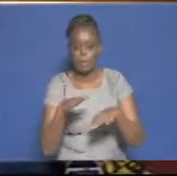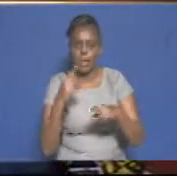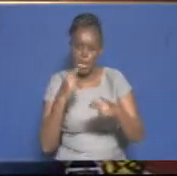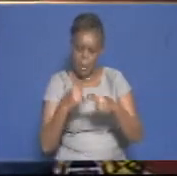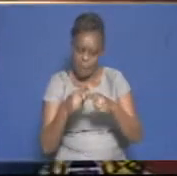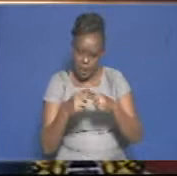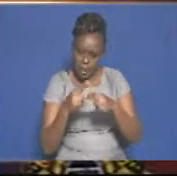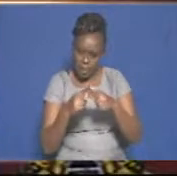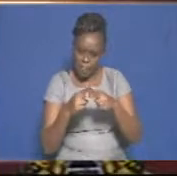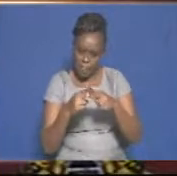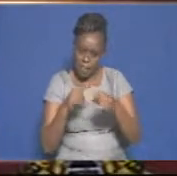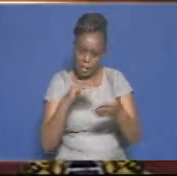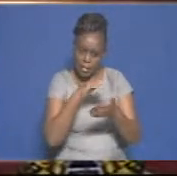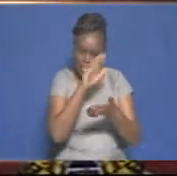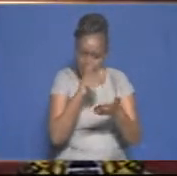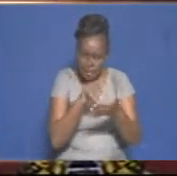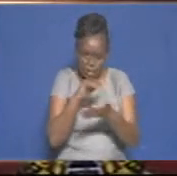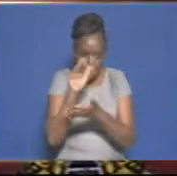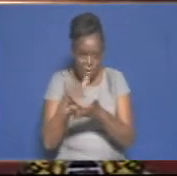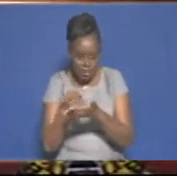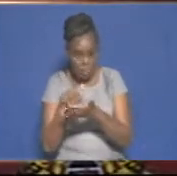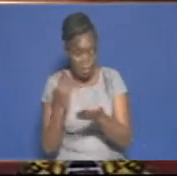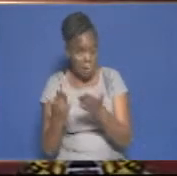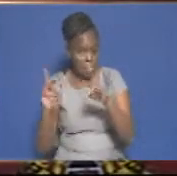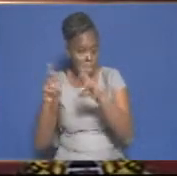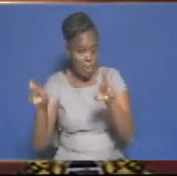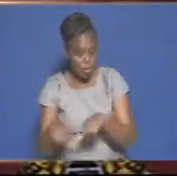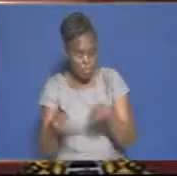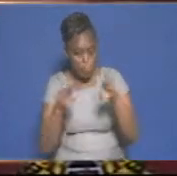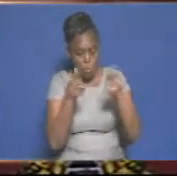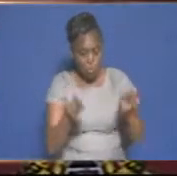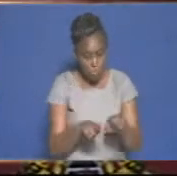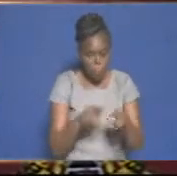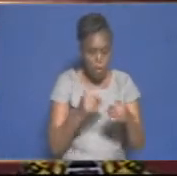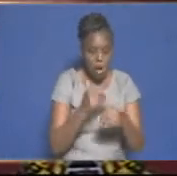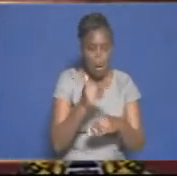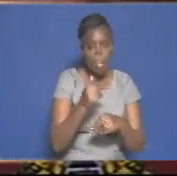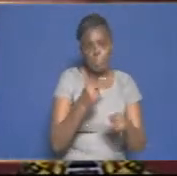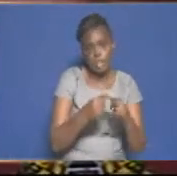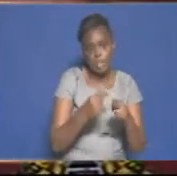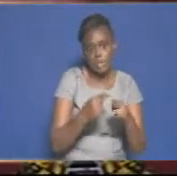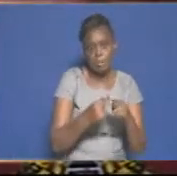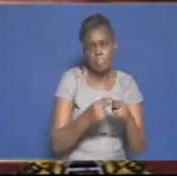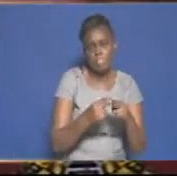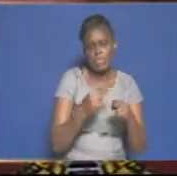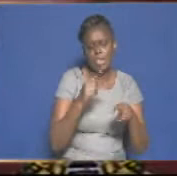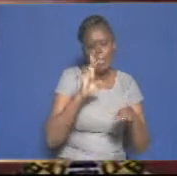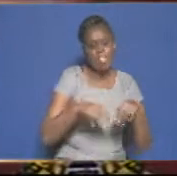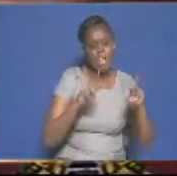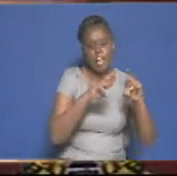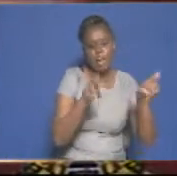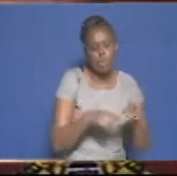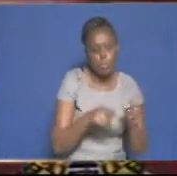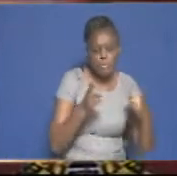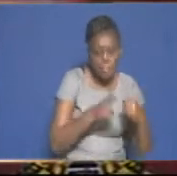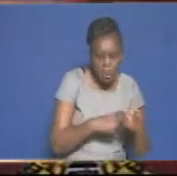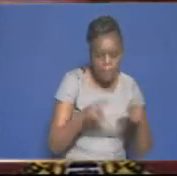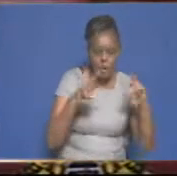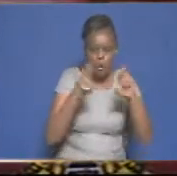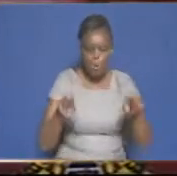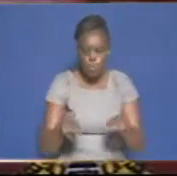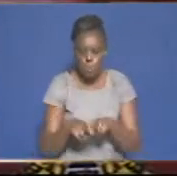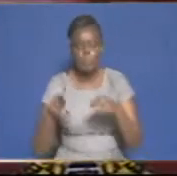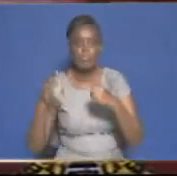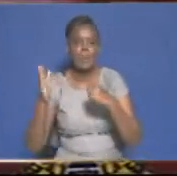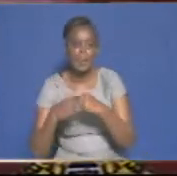certain facilities and rooms after those leaders. You know, instead of having room 7, room 9, we can have Jakoyo